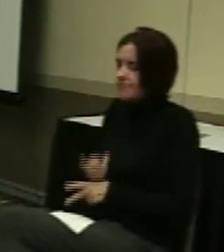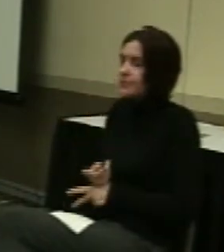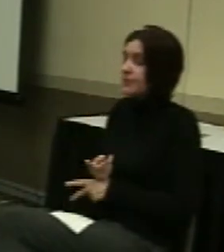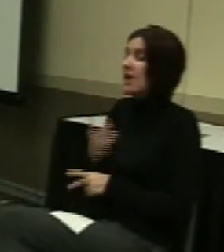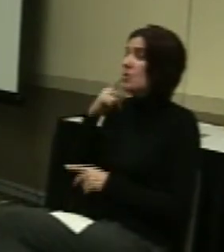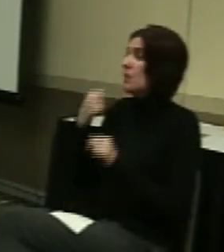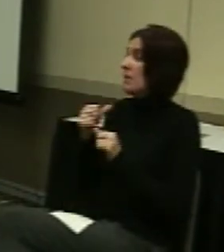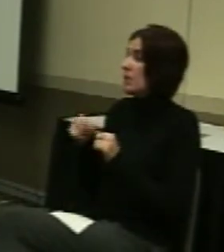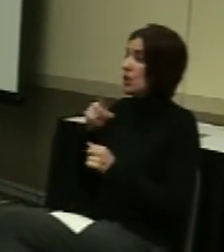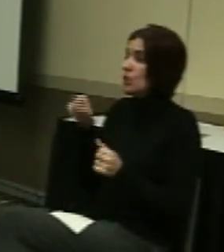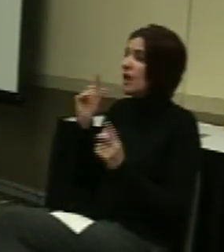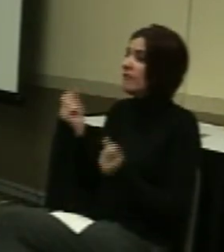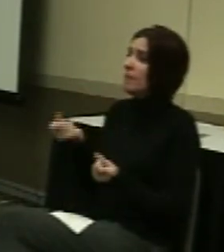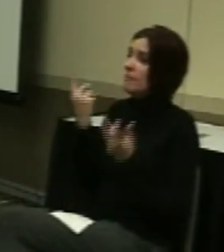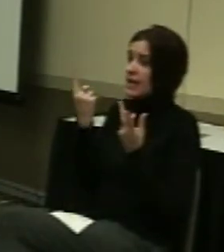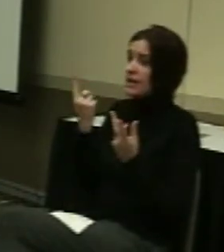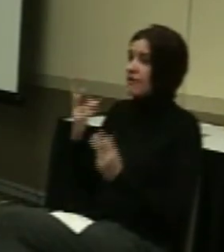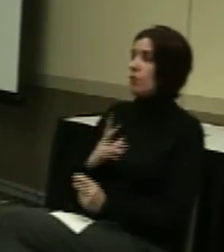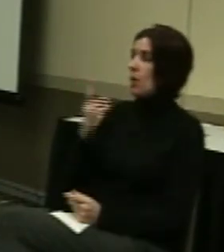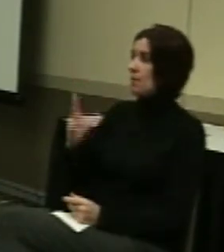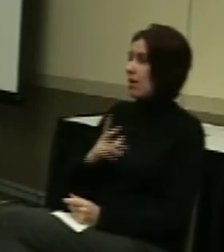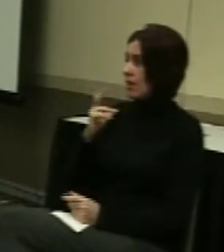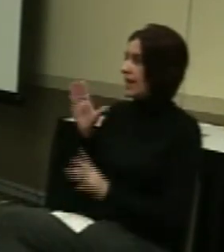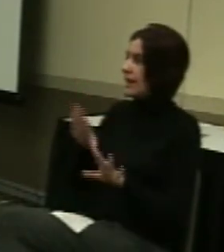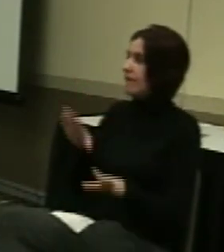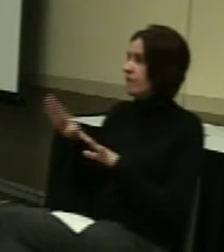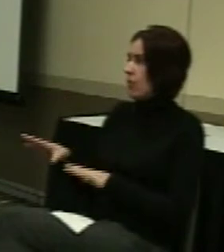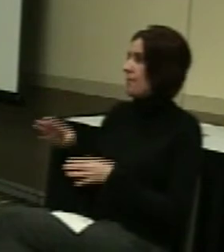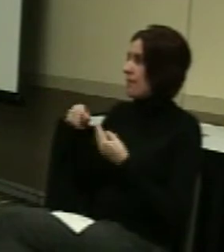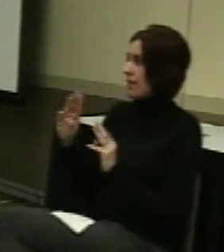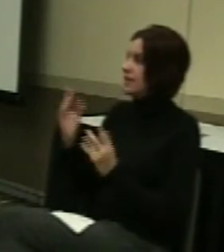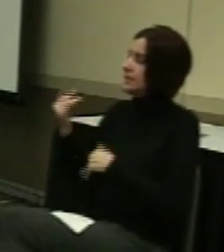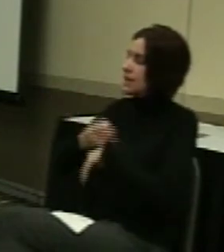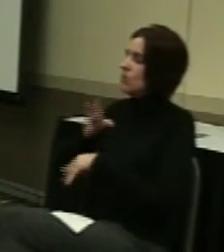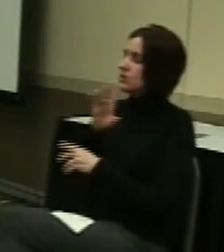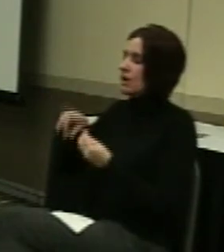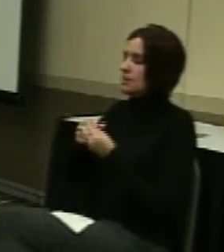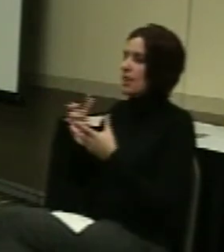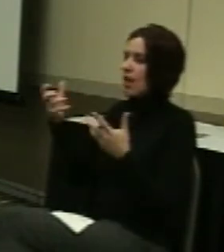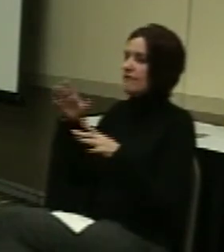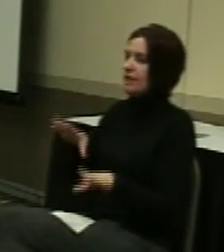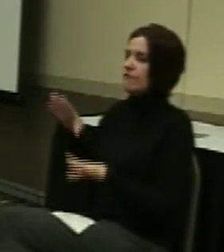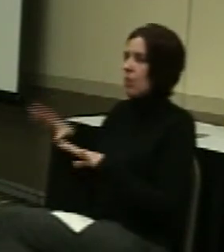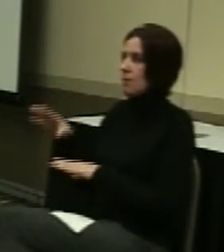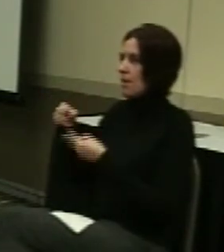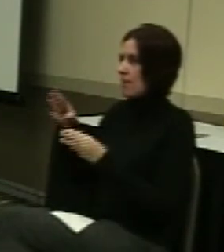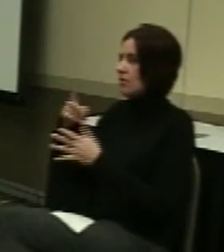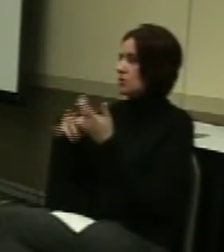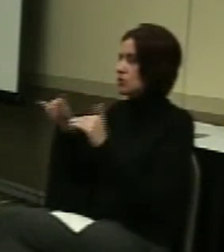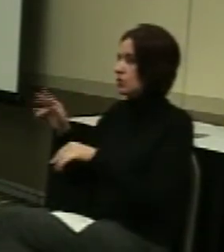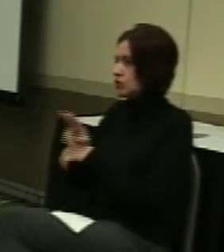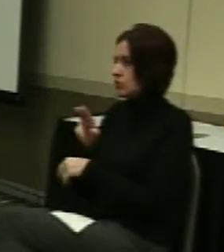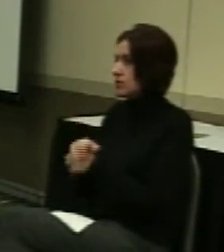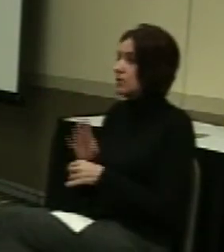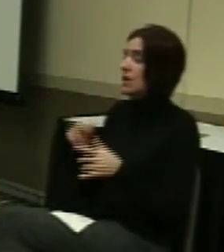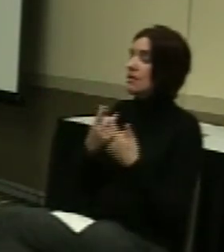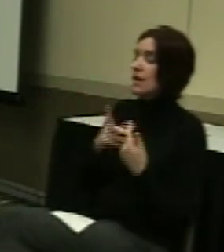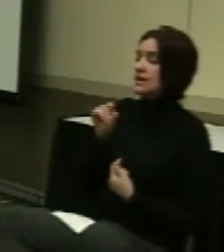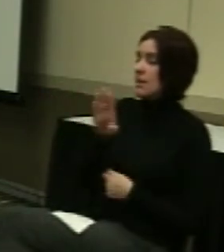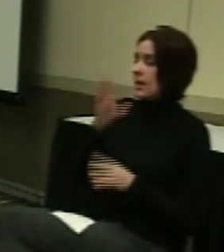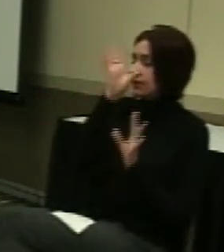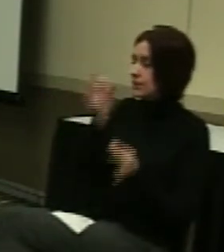and informal methods, and we talked today mostly about those informal methods that we will be using. And then database